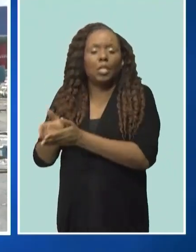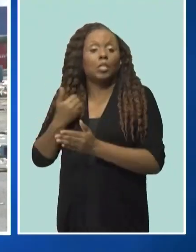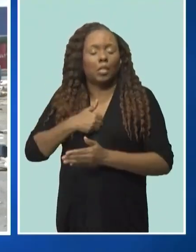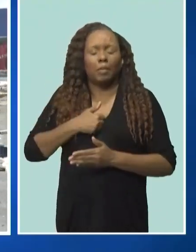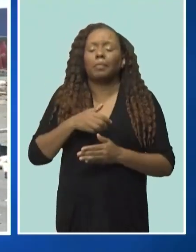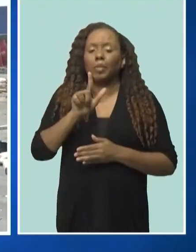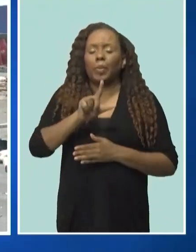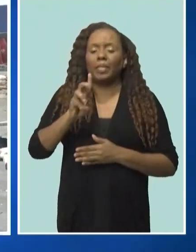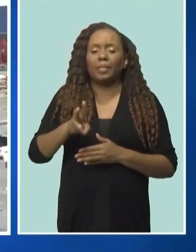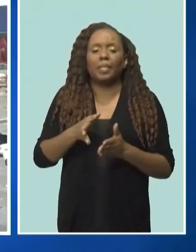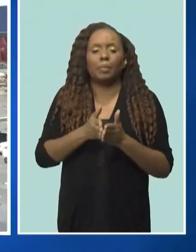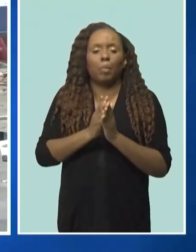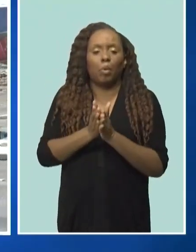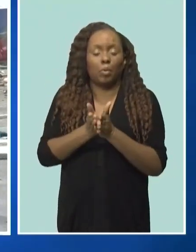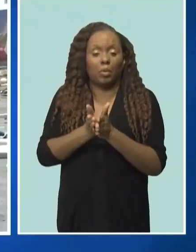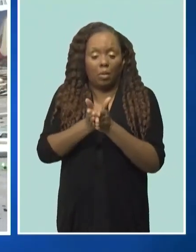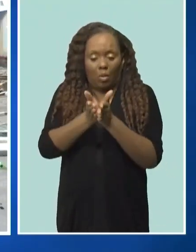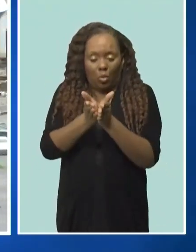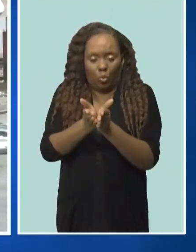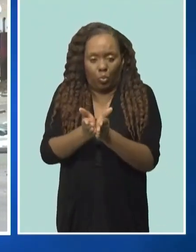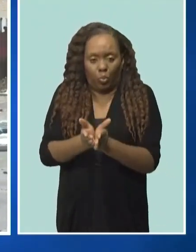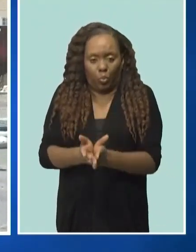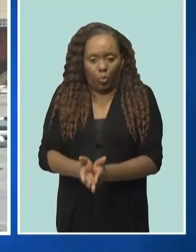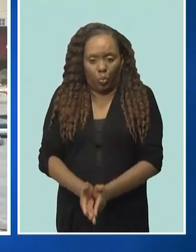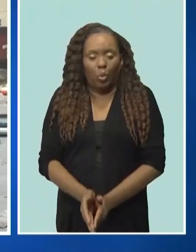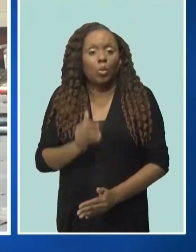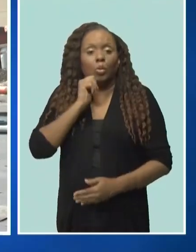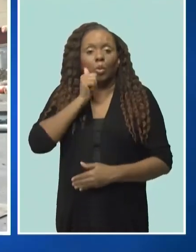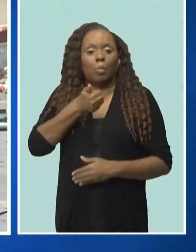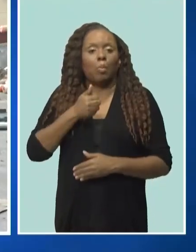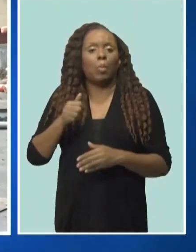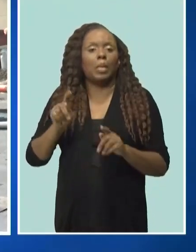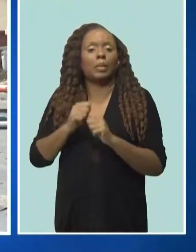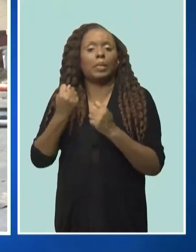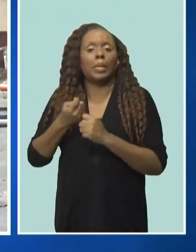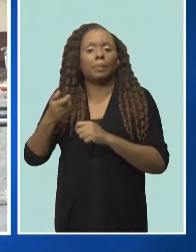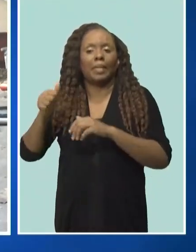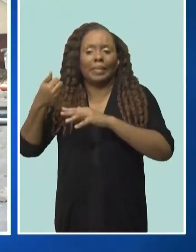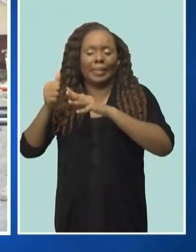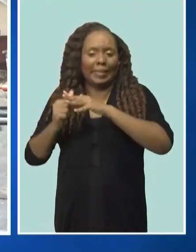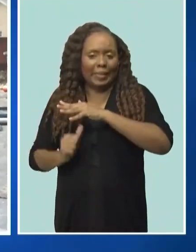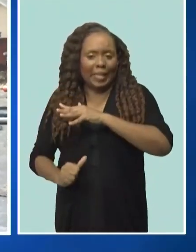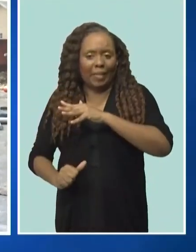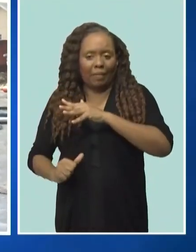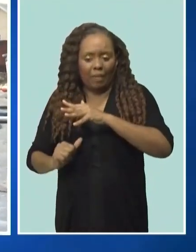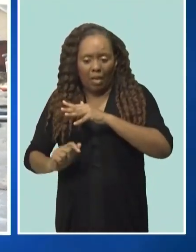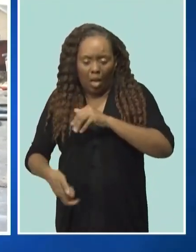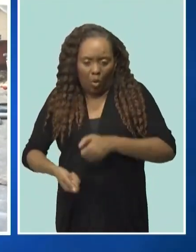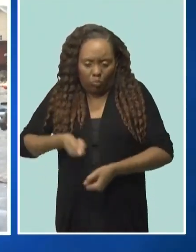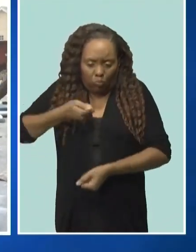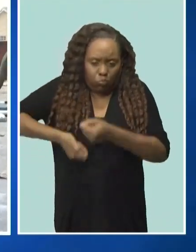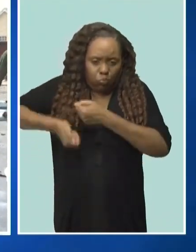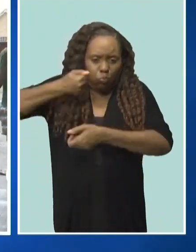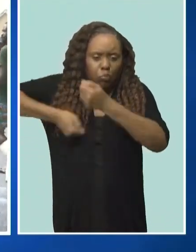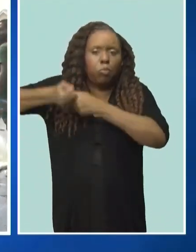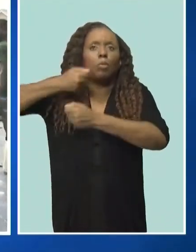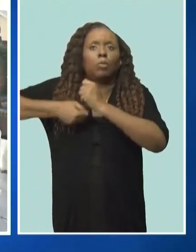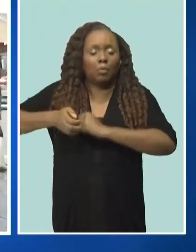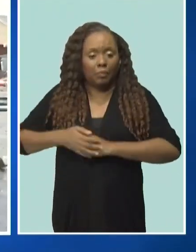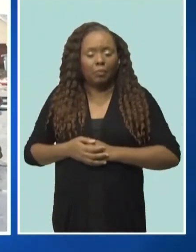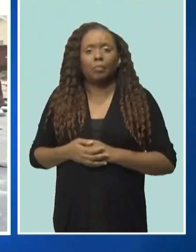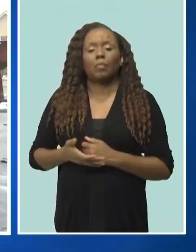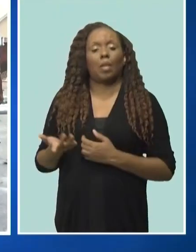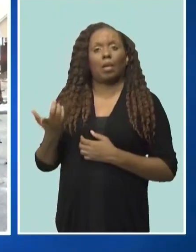The chief also calls for those with metal drums to assist with propping boats once they have been removed from the water. We will not know